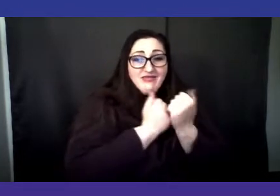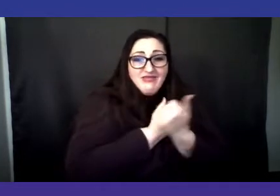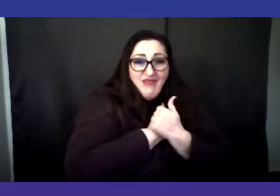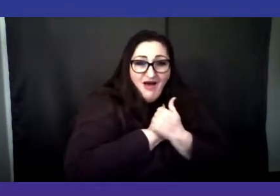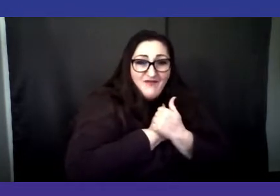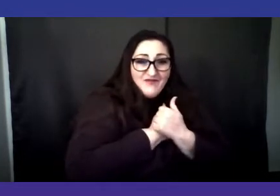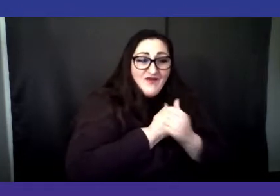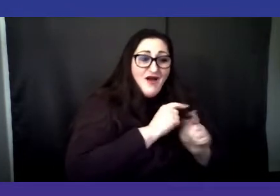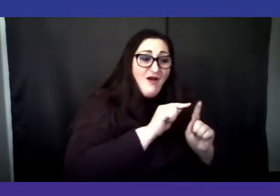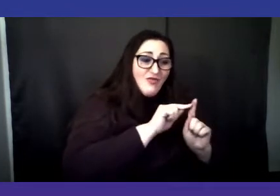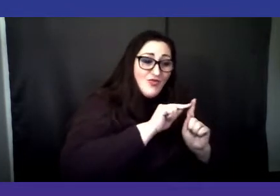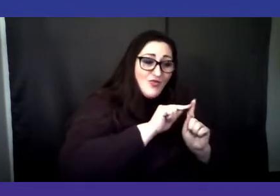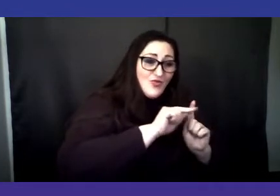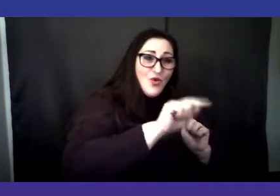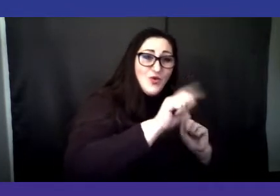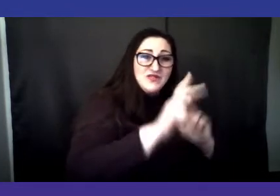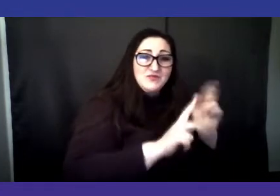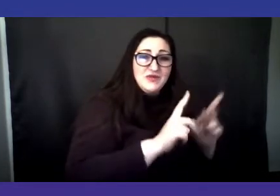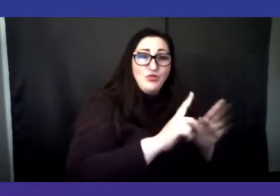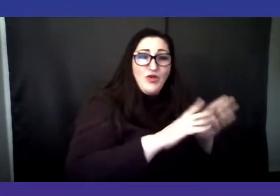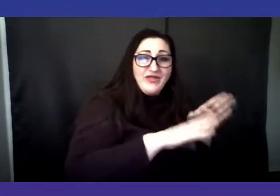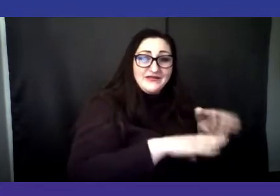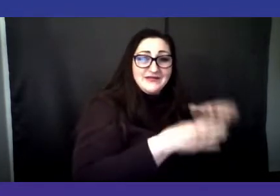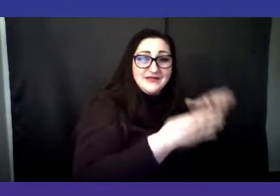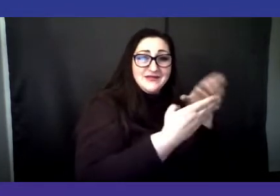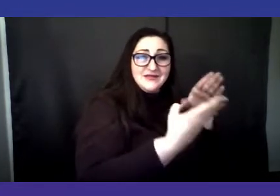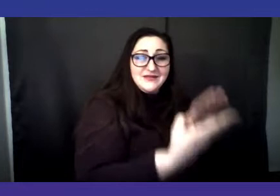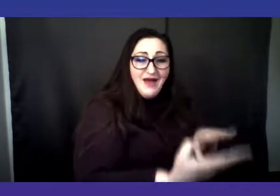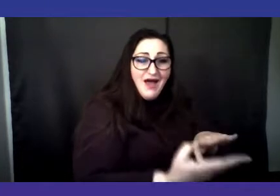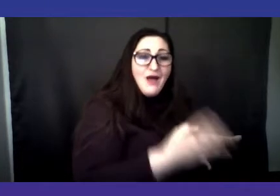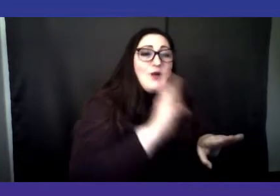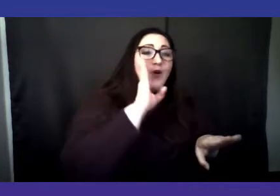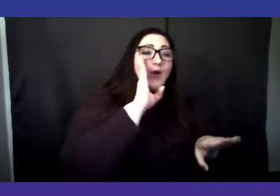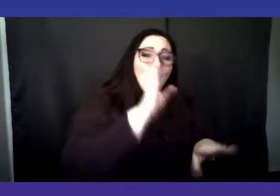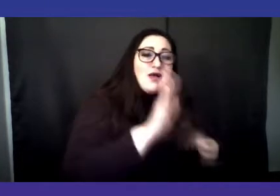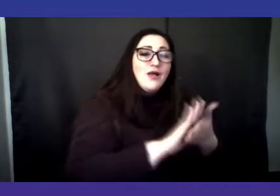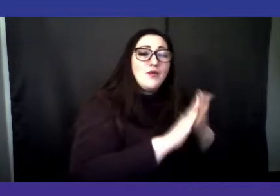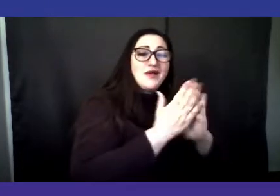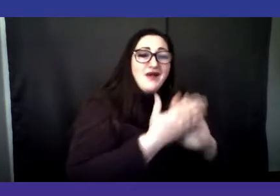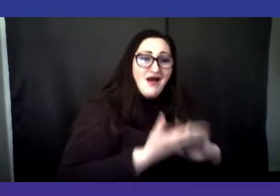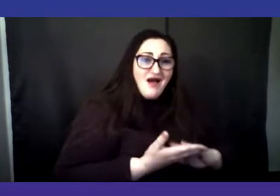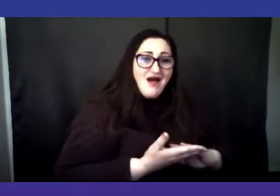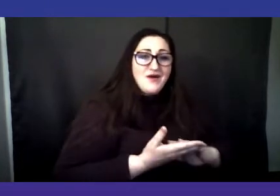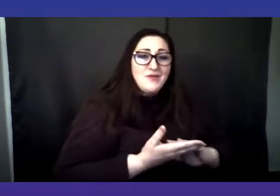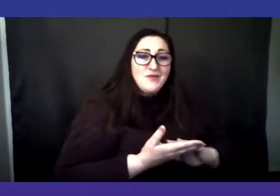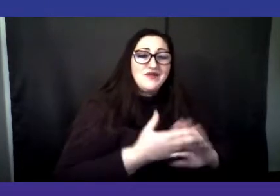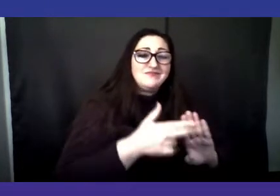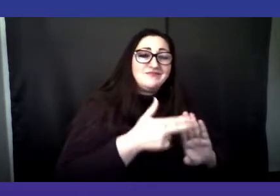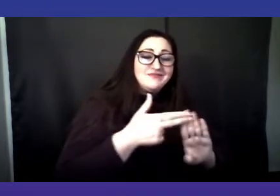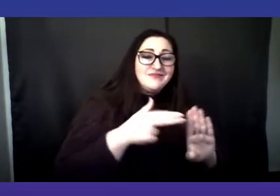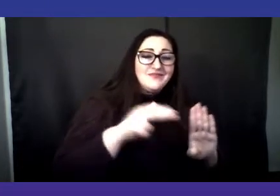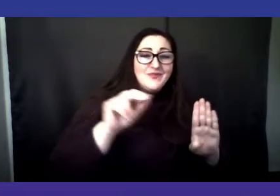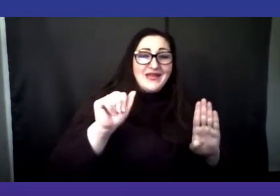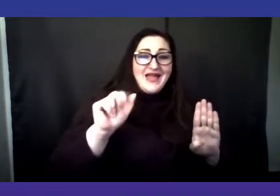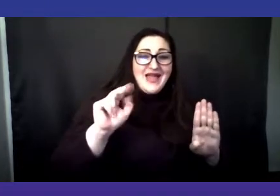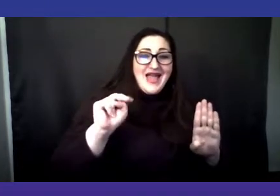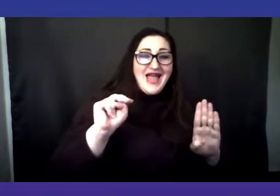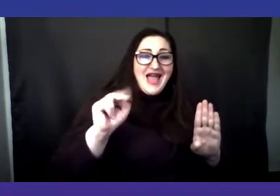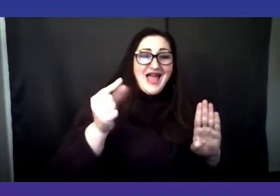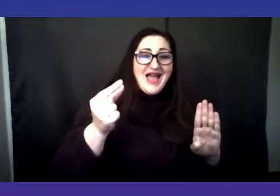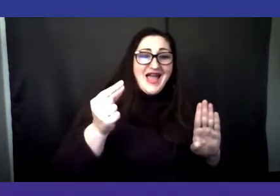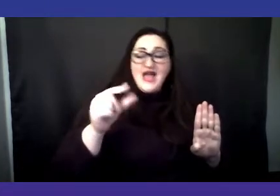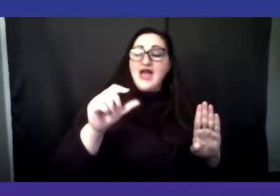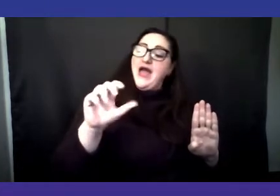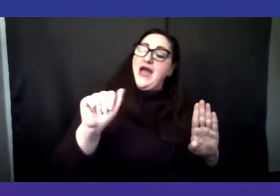will become holders of lineage, of disabled lineage.